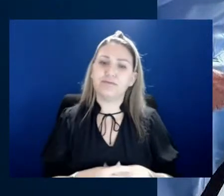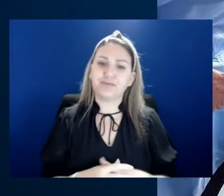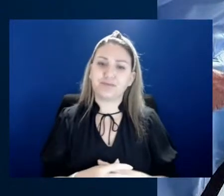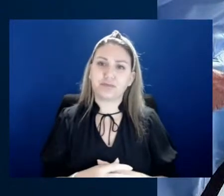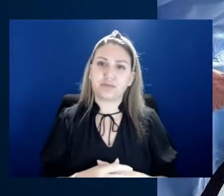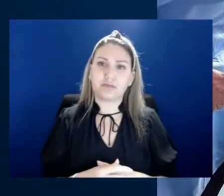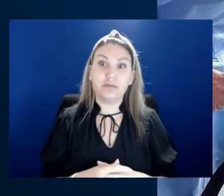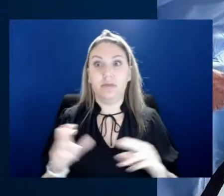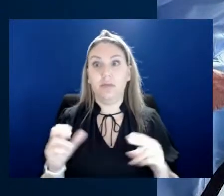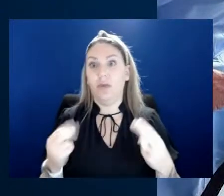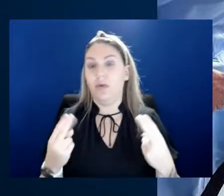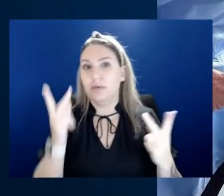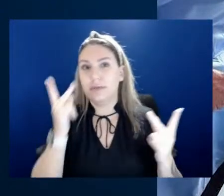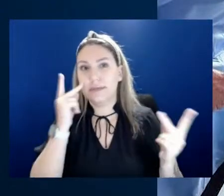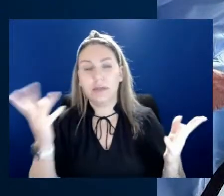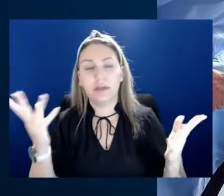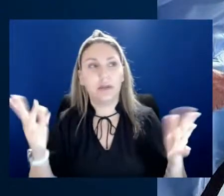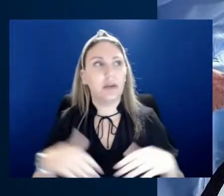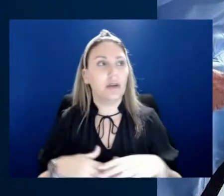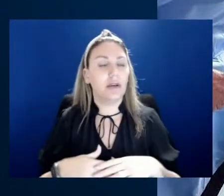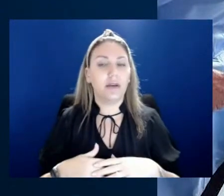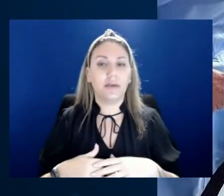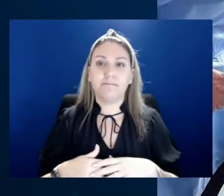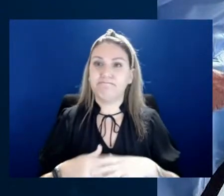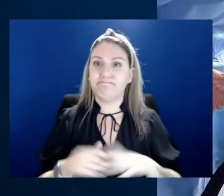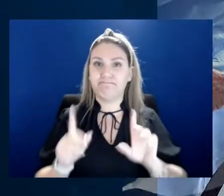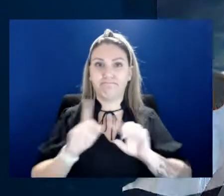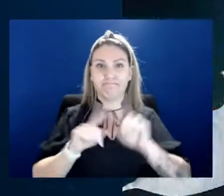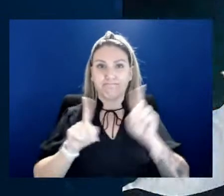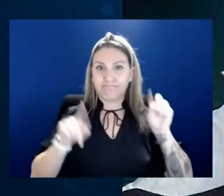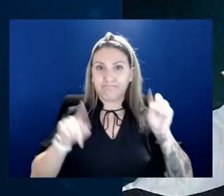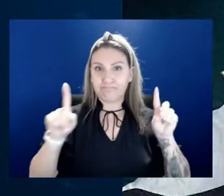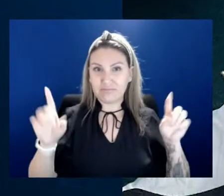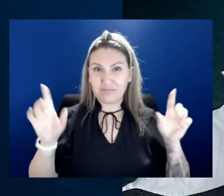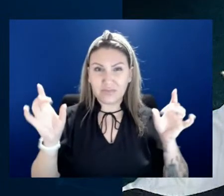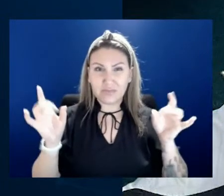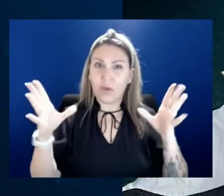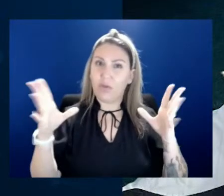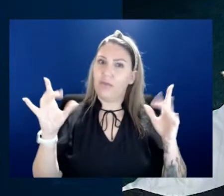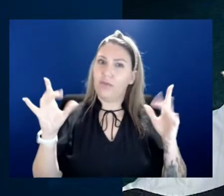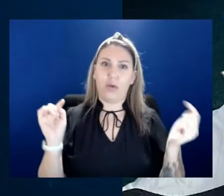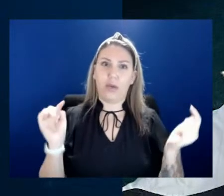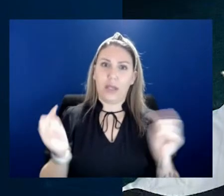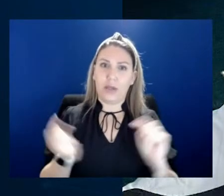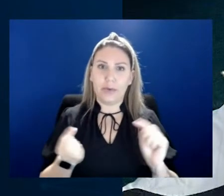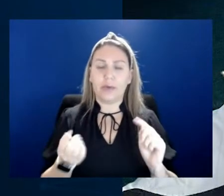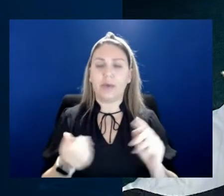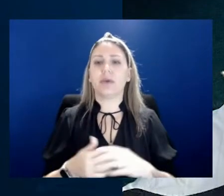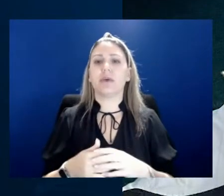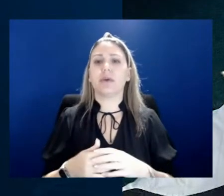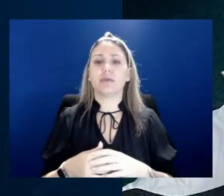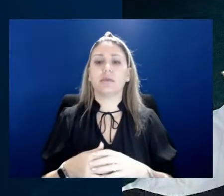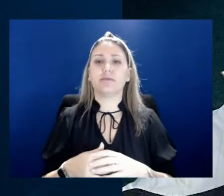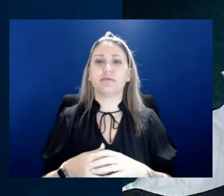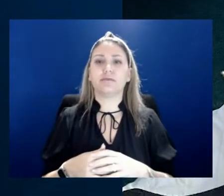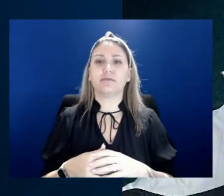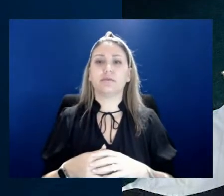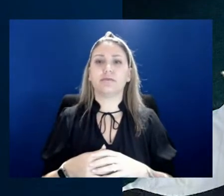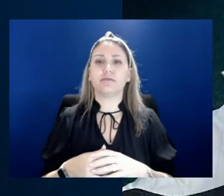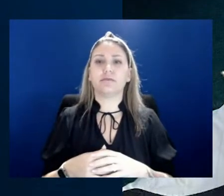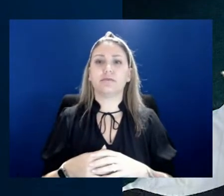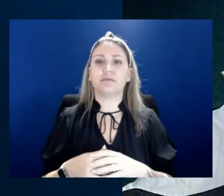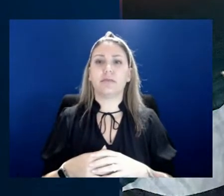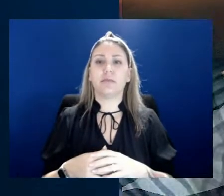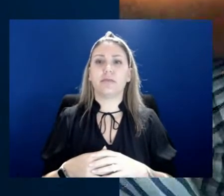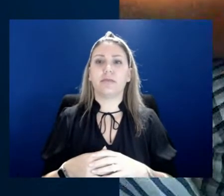Oh, we see different and terrible injuries. We saw this